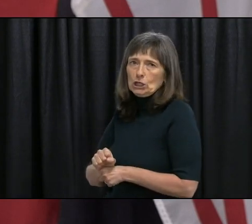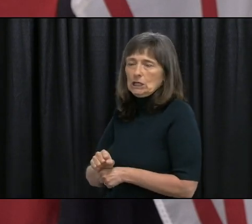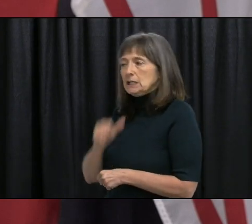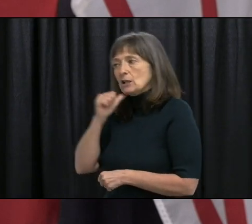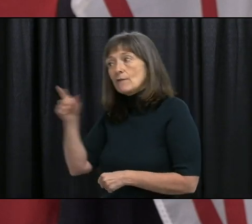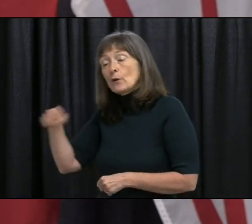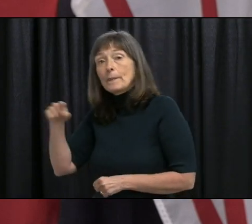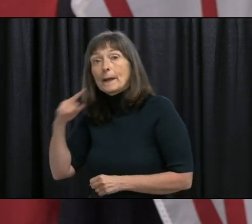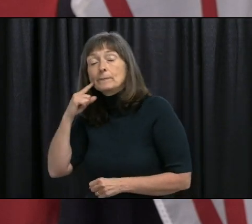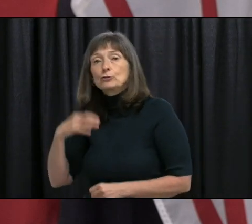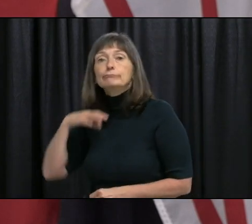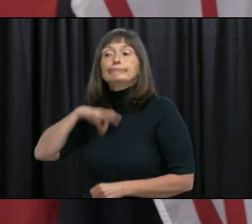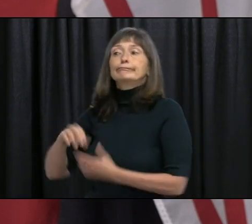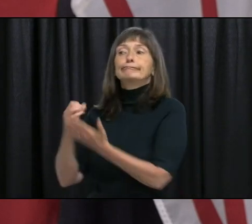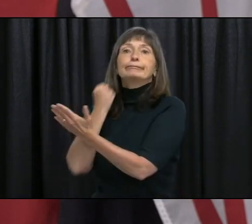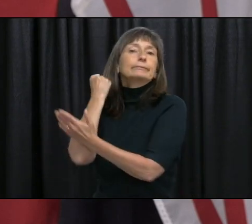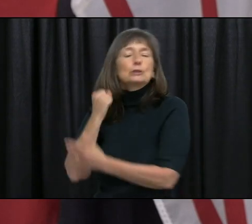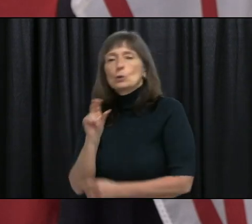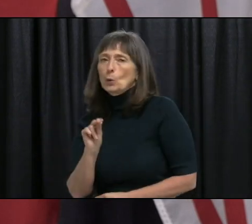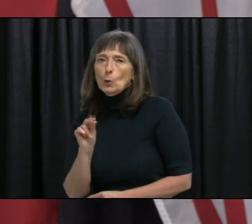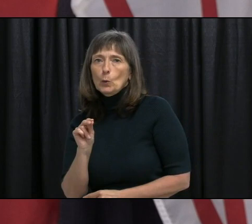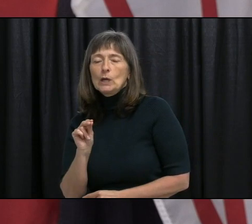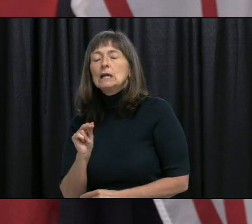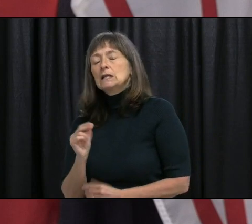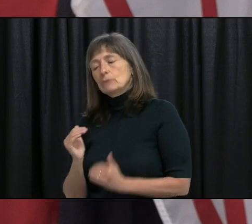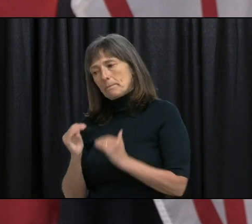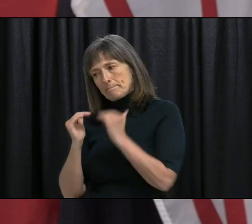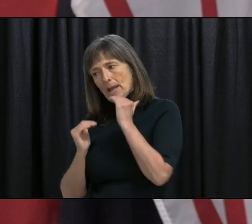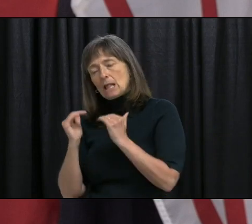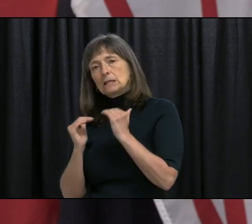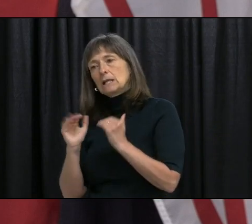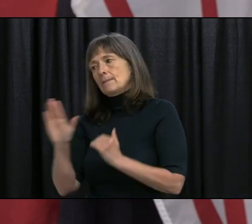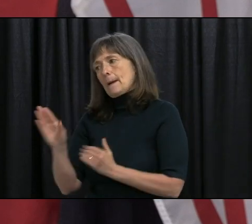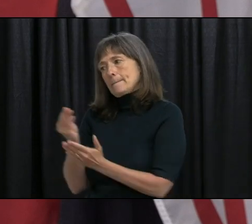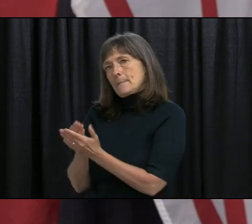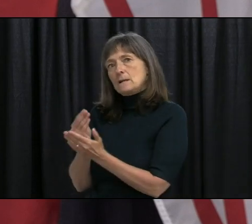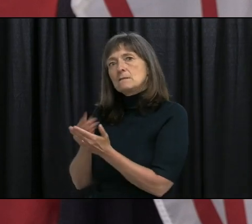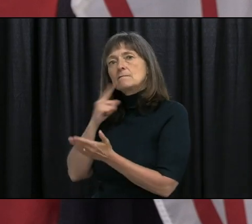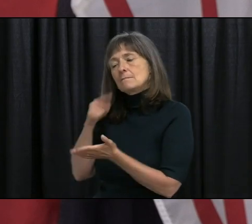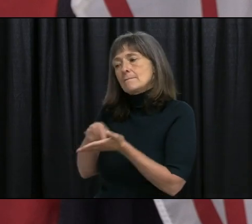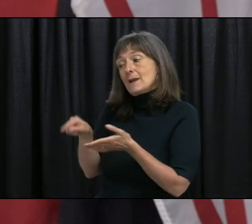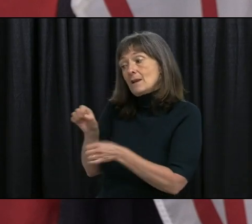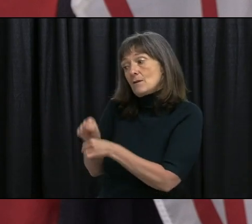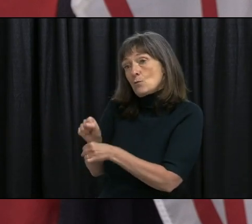for the employers to make money on. It was a way to facilitate getting the money into the hands of their